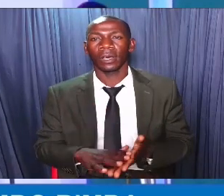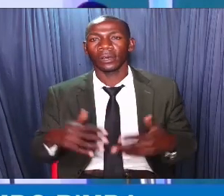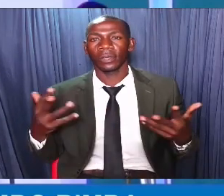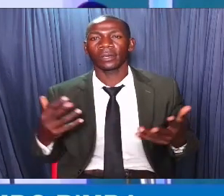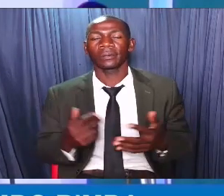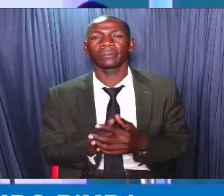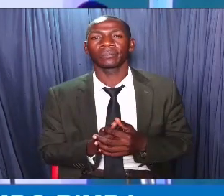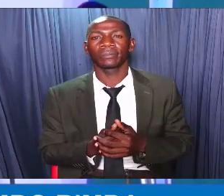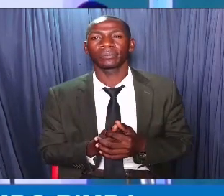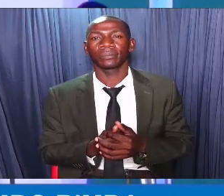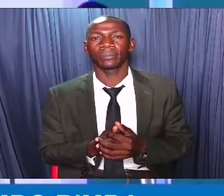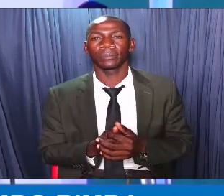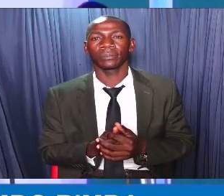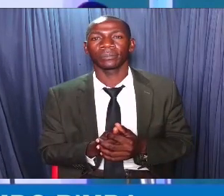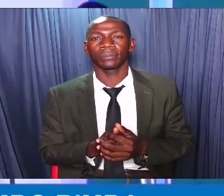Hallelujah. Hallelujah.